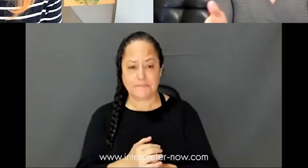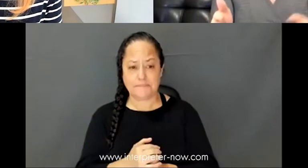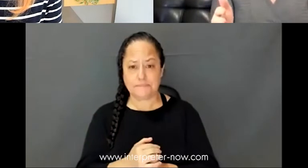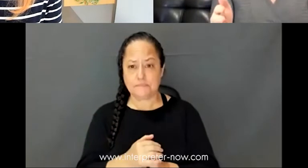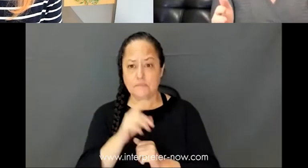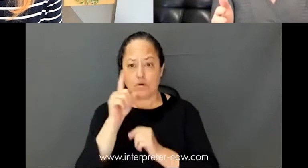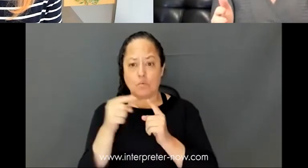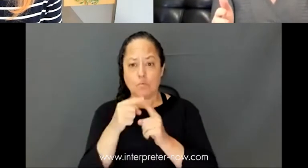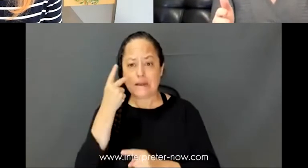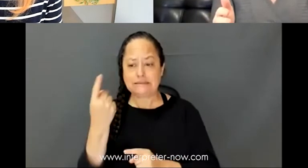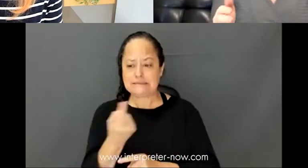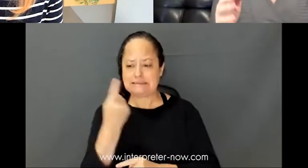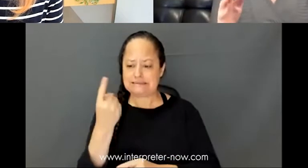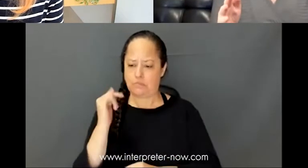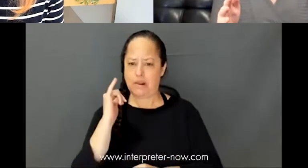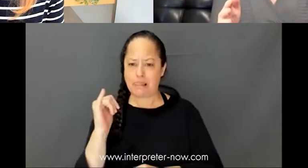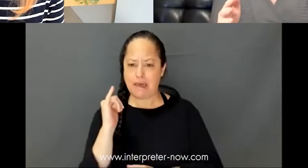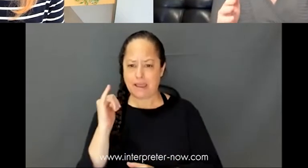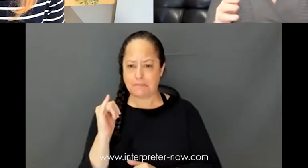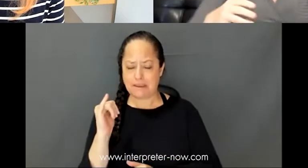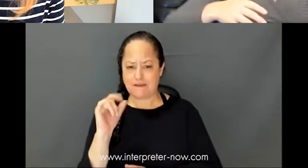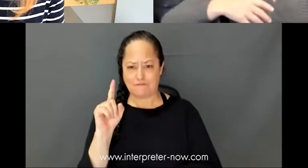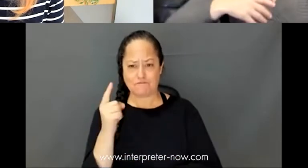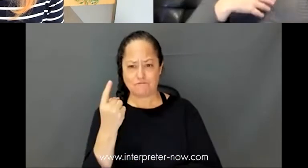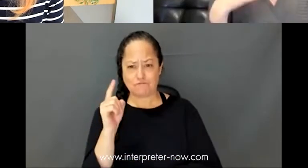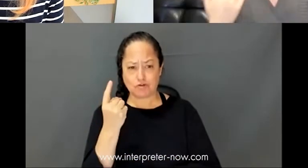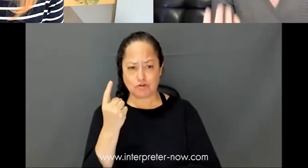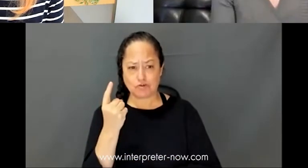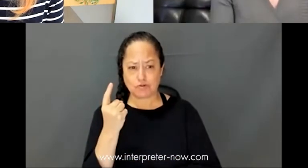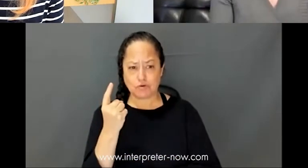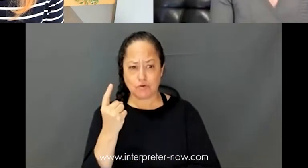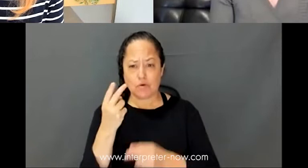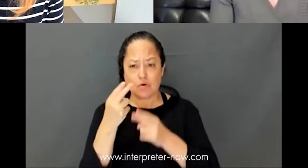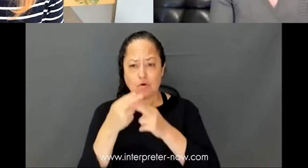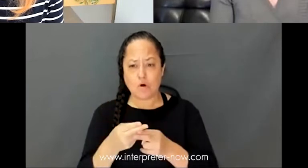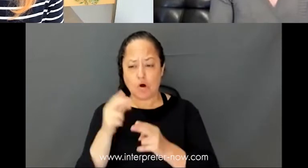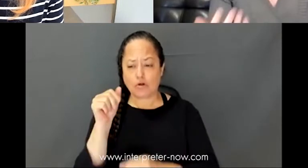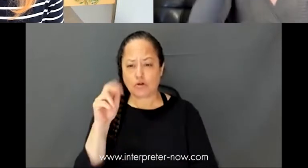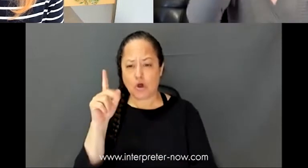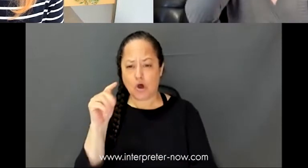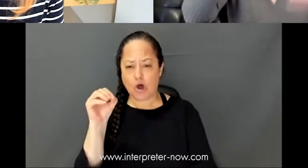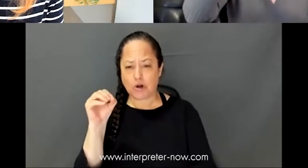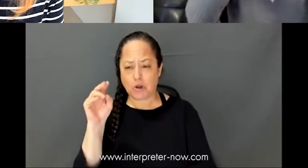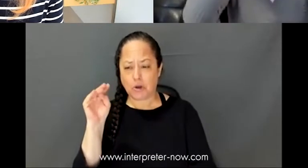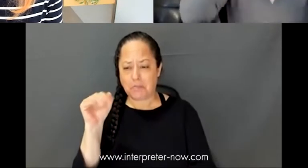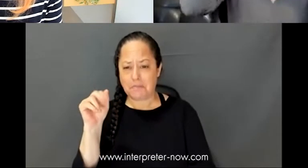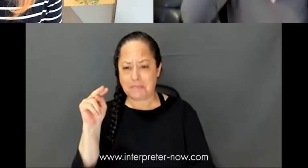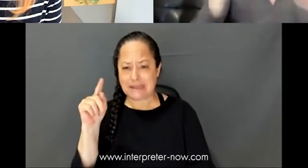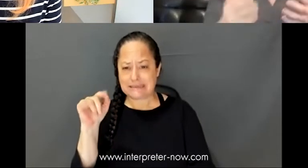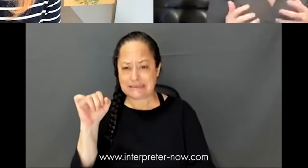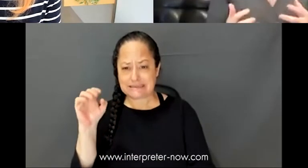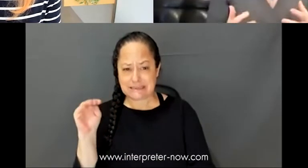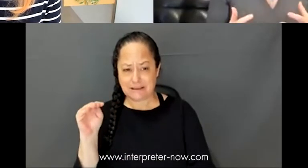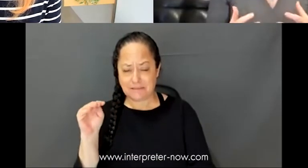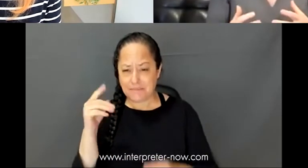When I see someone who's like me, first off, what we call automaticity. So I have this